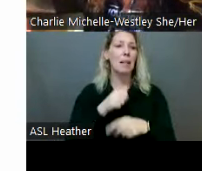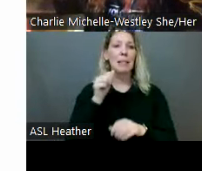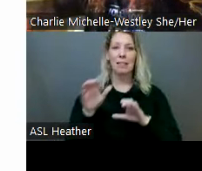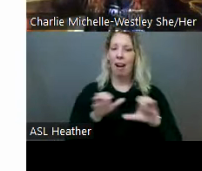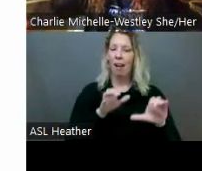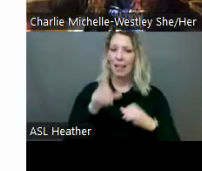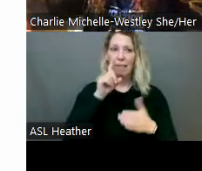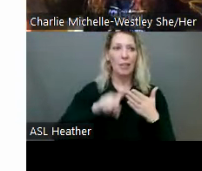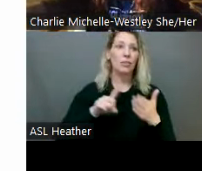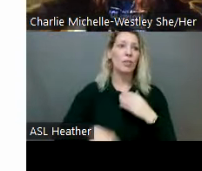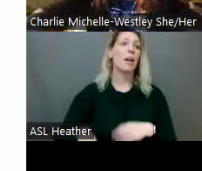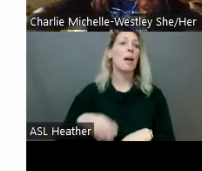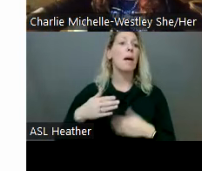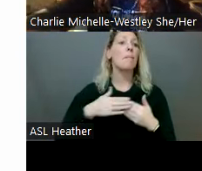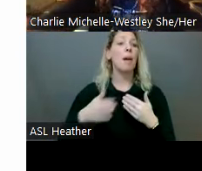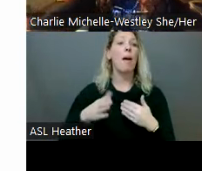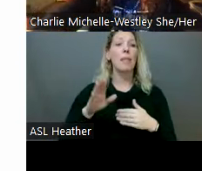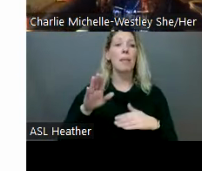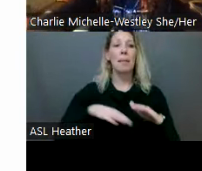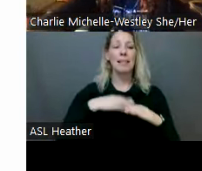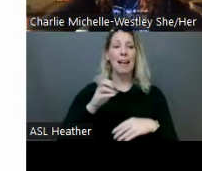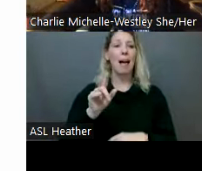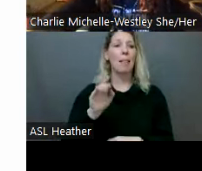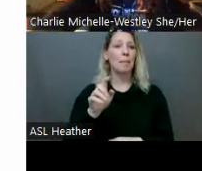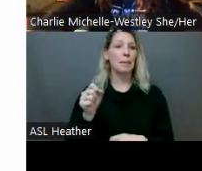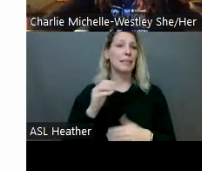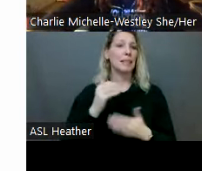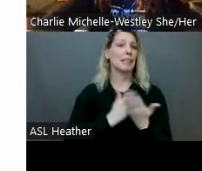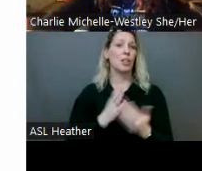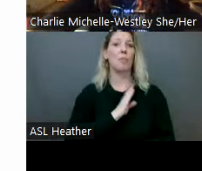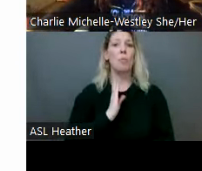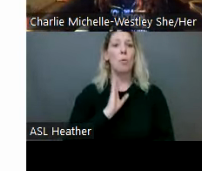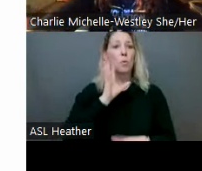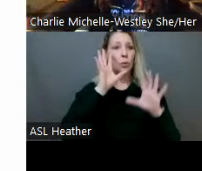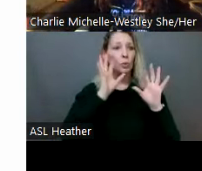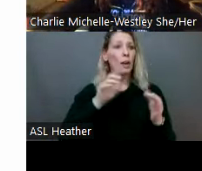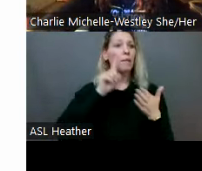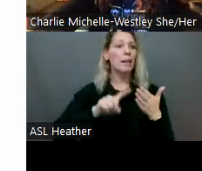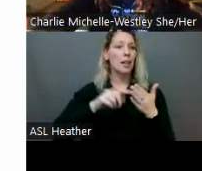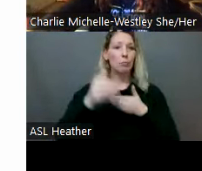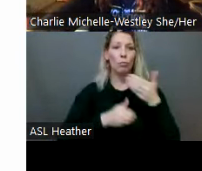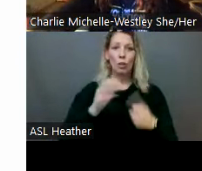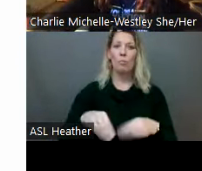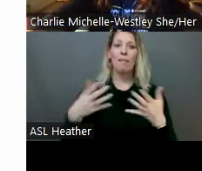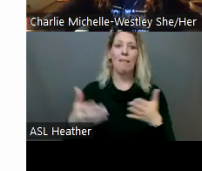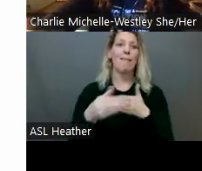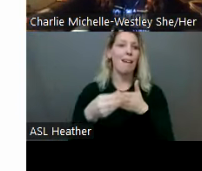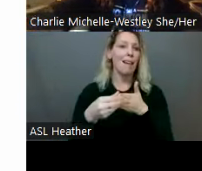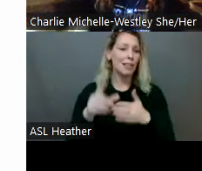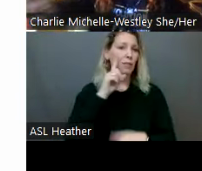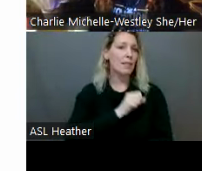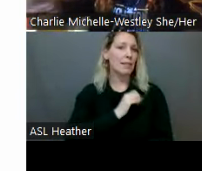investigation. A, beyond the basic elements listed here, the board shall determine investigative procedures to provide guidance for staff